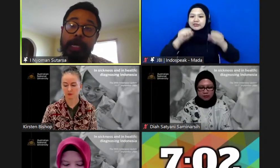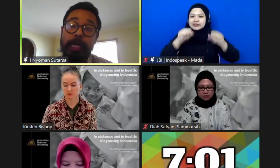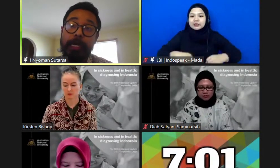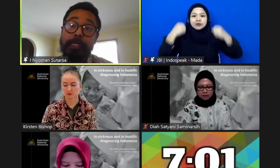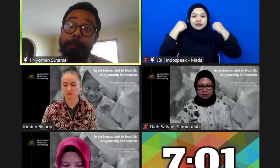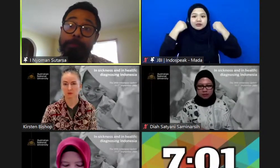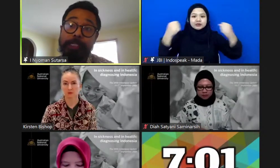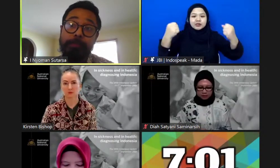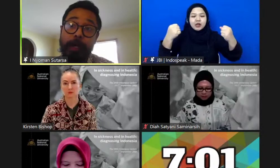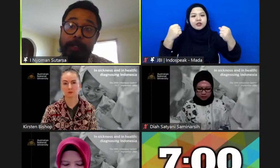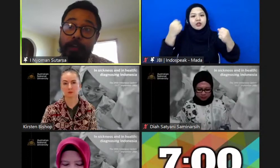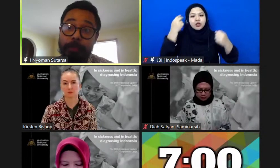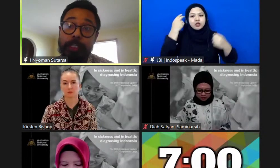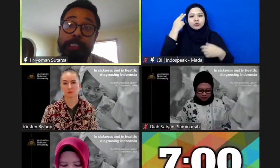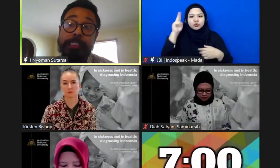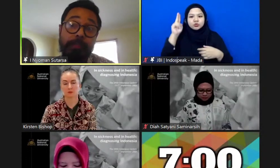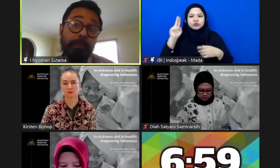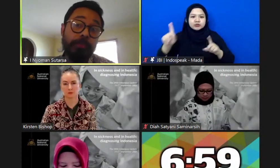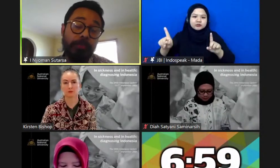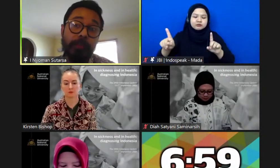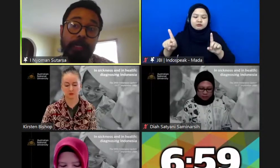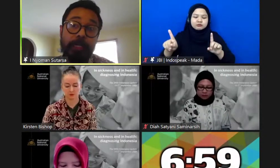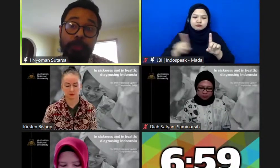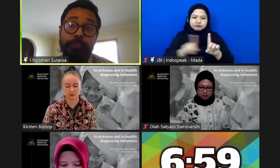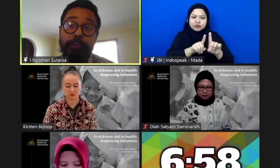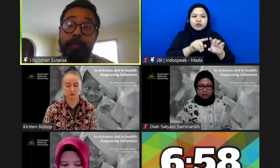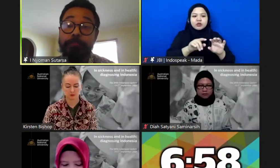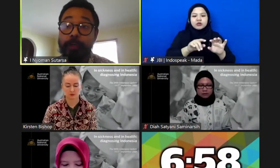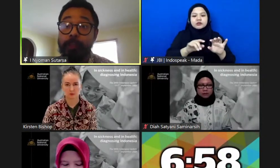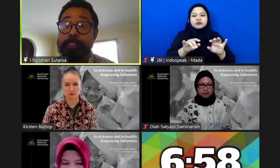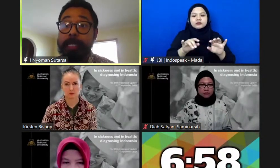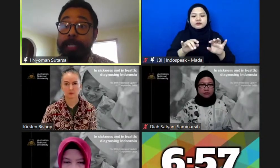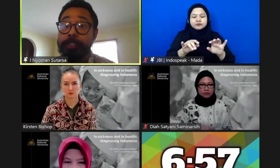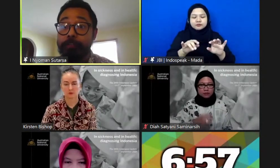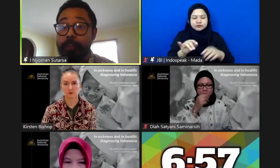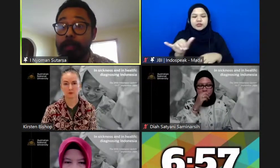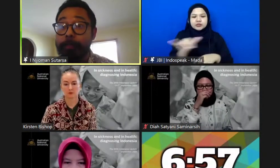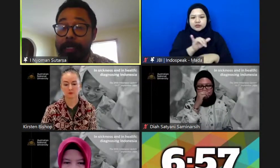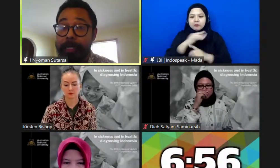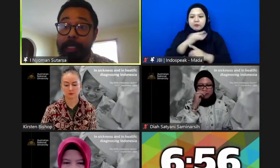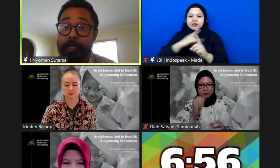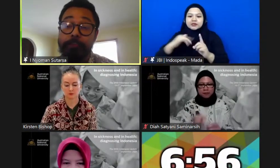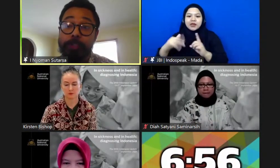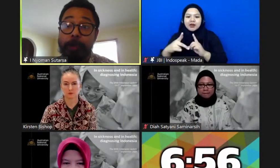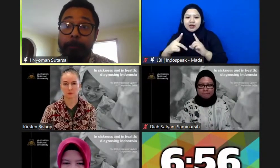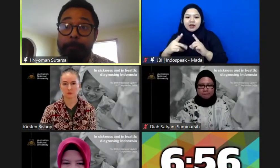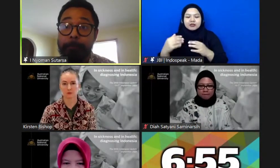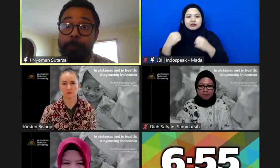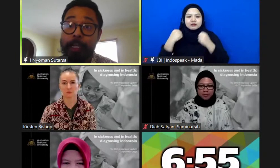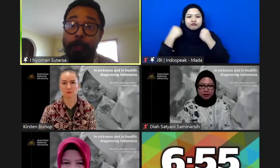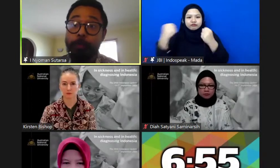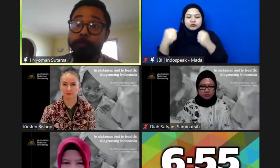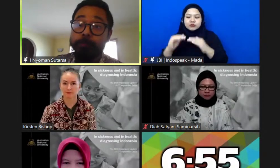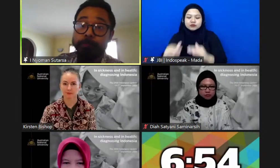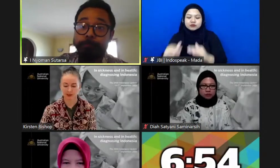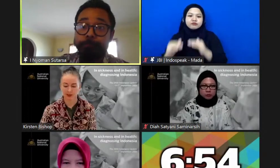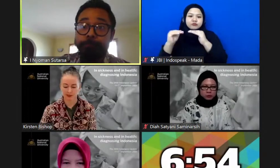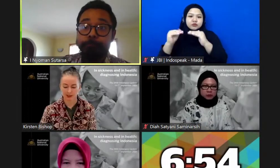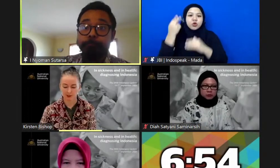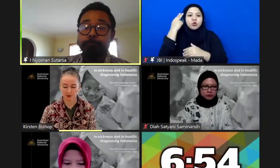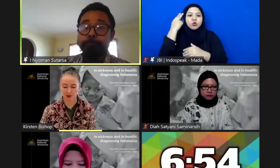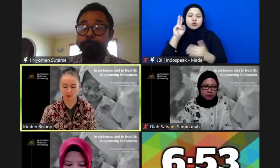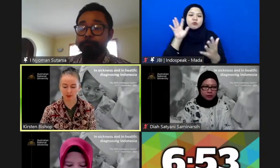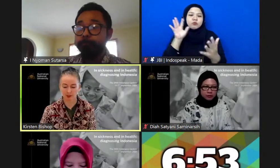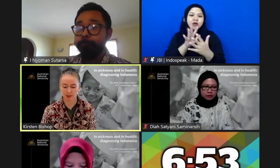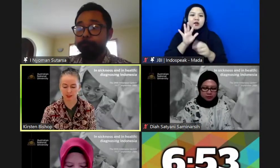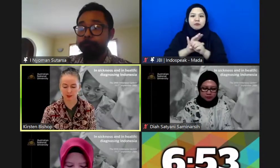be accompanied by the community system strengthening to prevent further escalation of the pandemic in the future. Thank you.